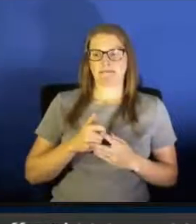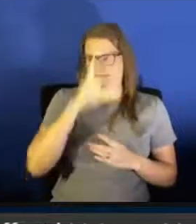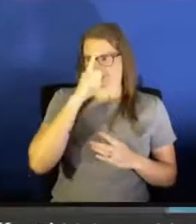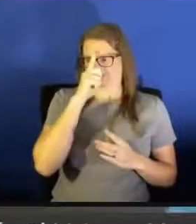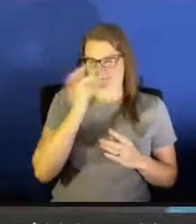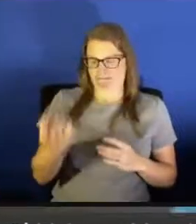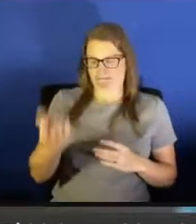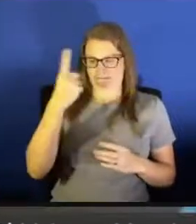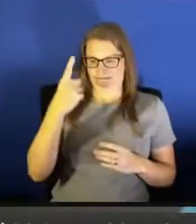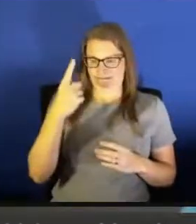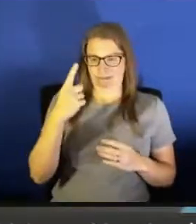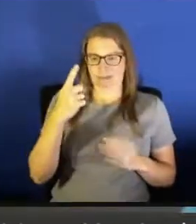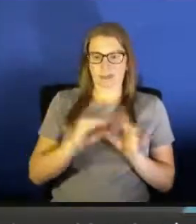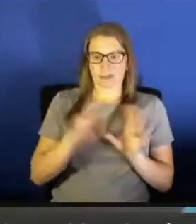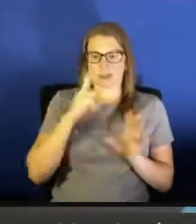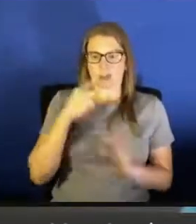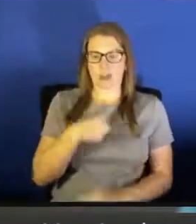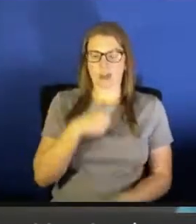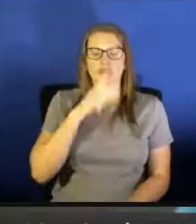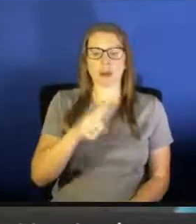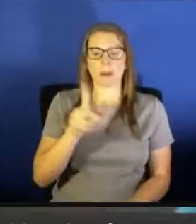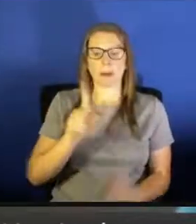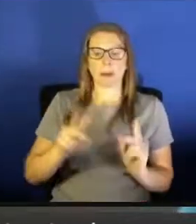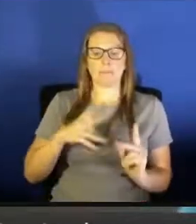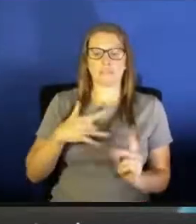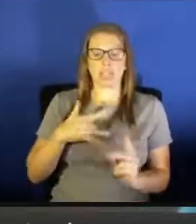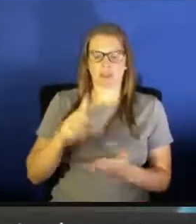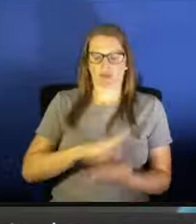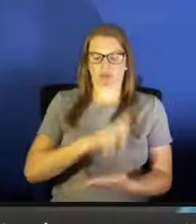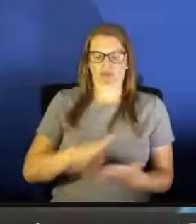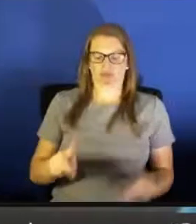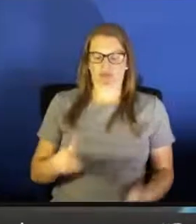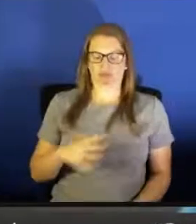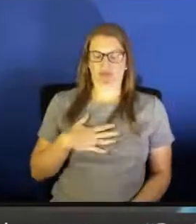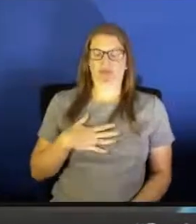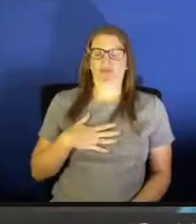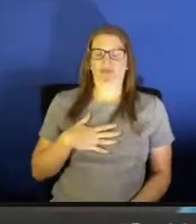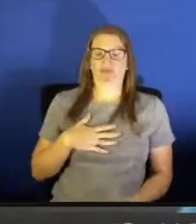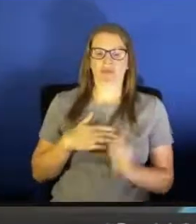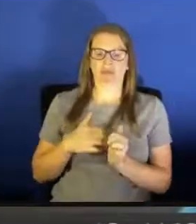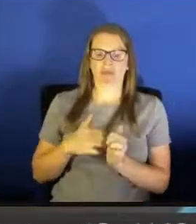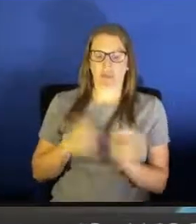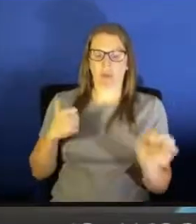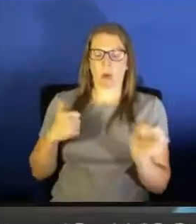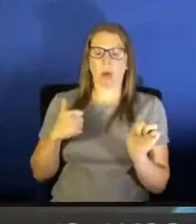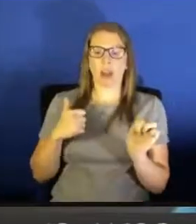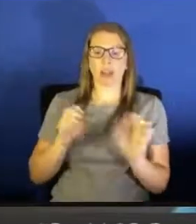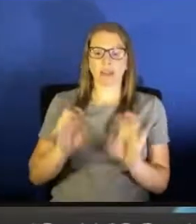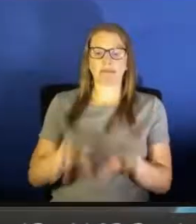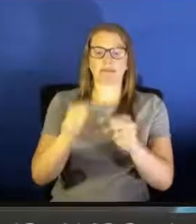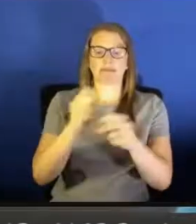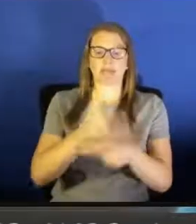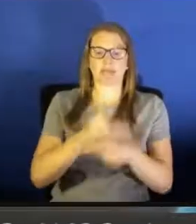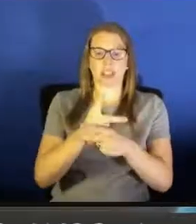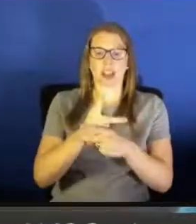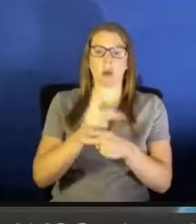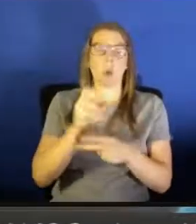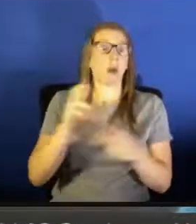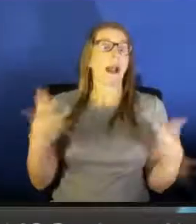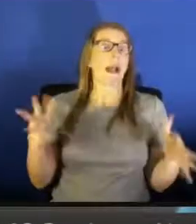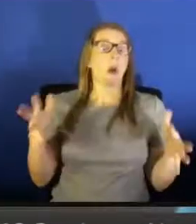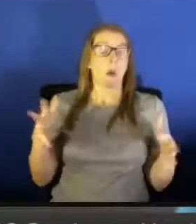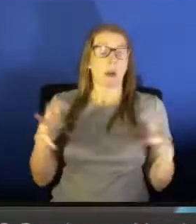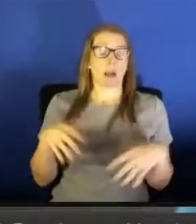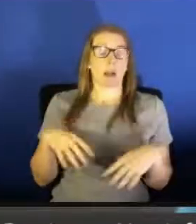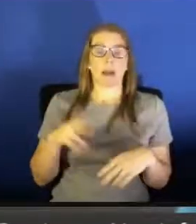Sure. When people feel discriminated against, they tend not to seek care immediately or even at all. If people do not feel